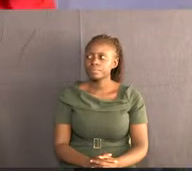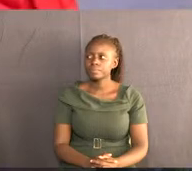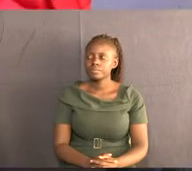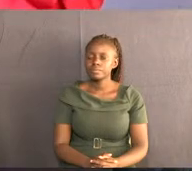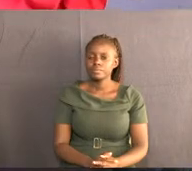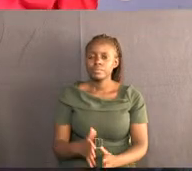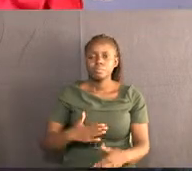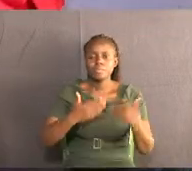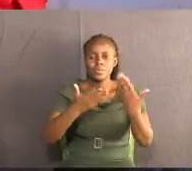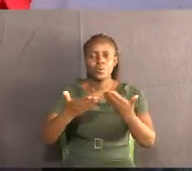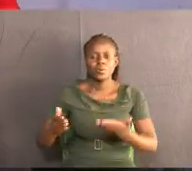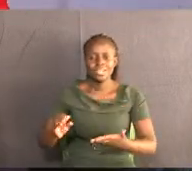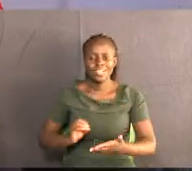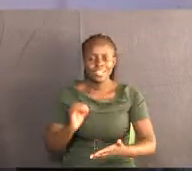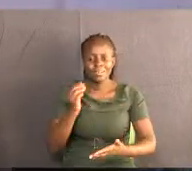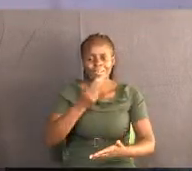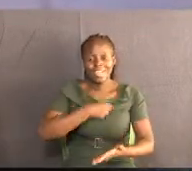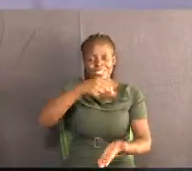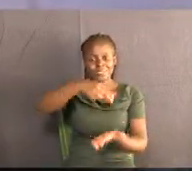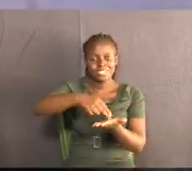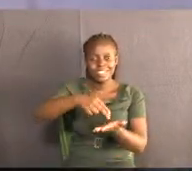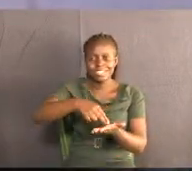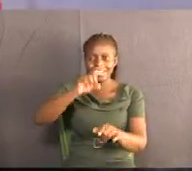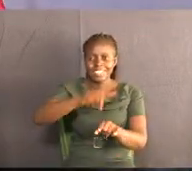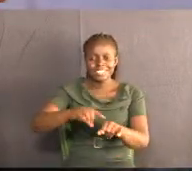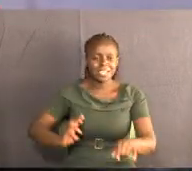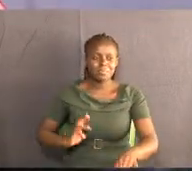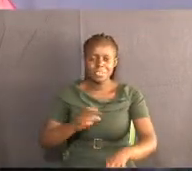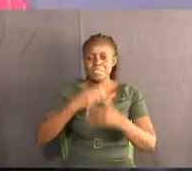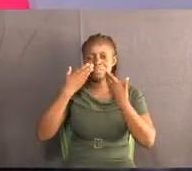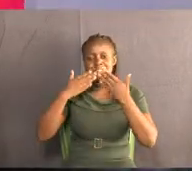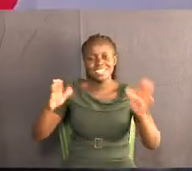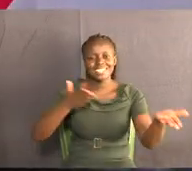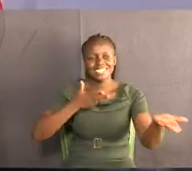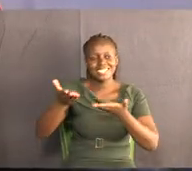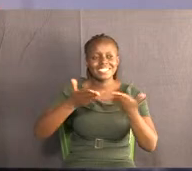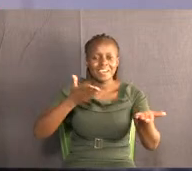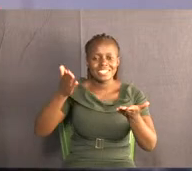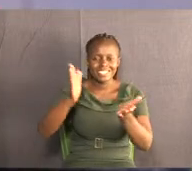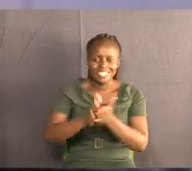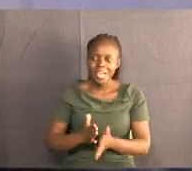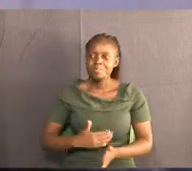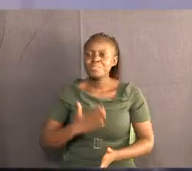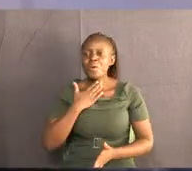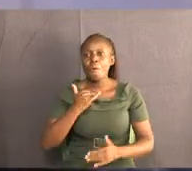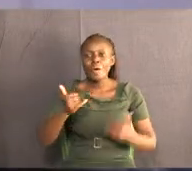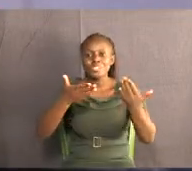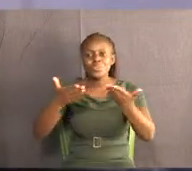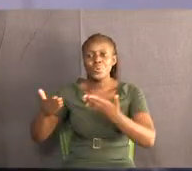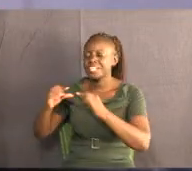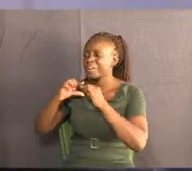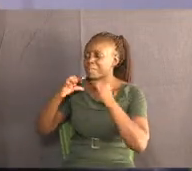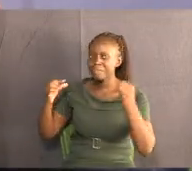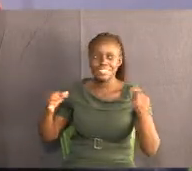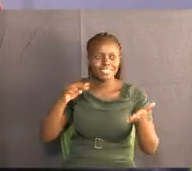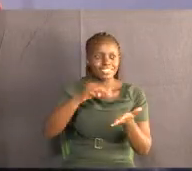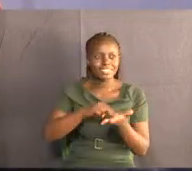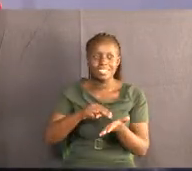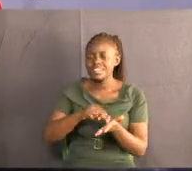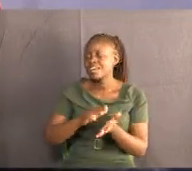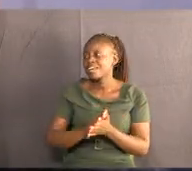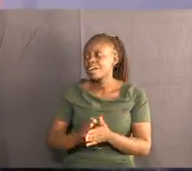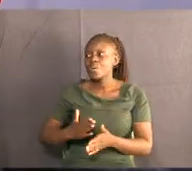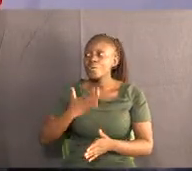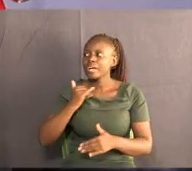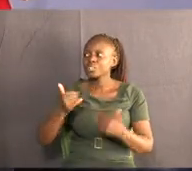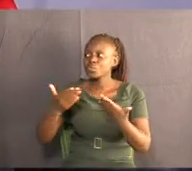I welcome us to stand even as we conclude the service, and I would like to invite the pastors, the deacons, the prayer